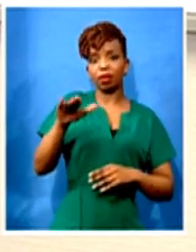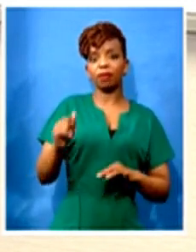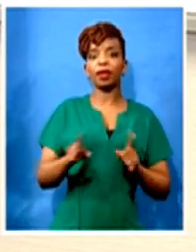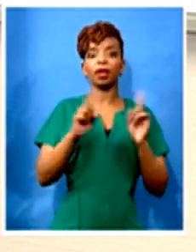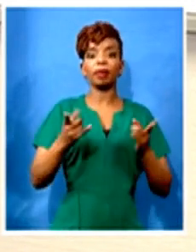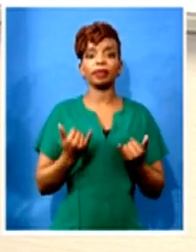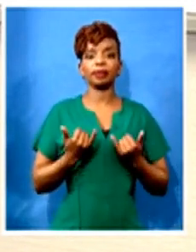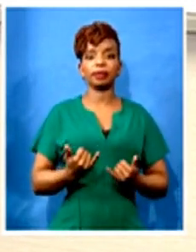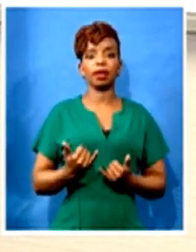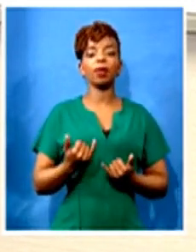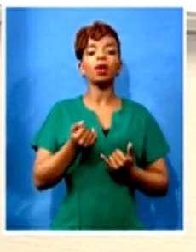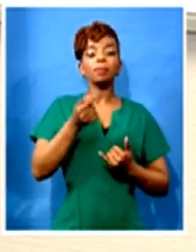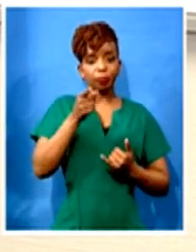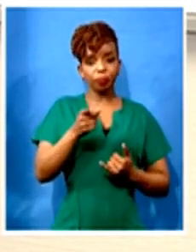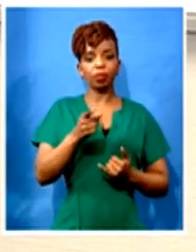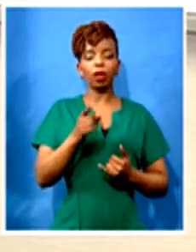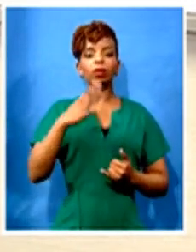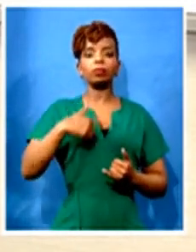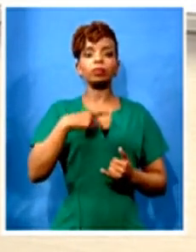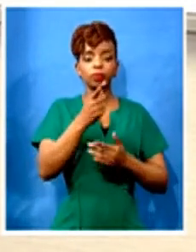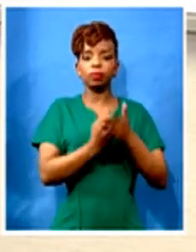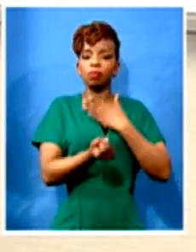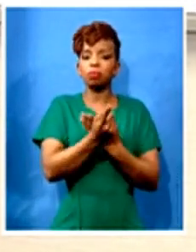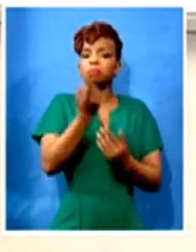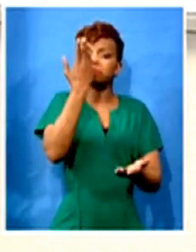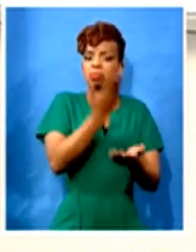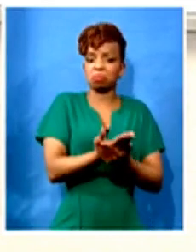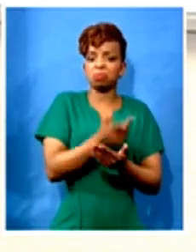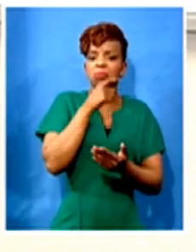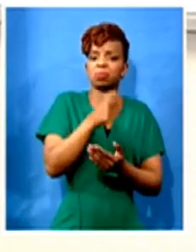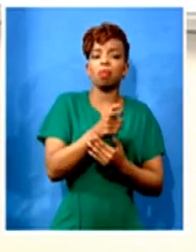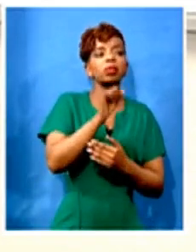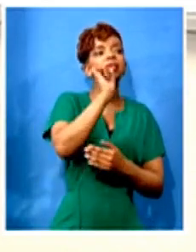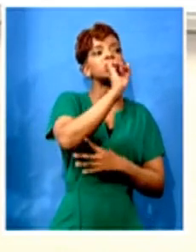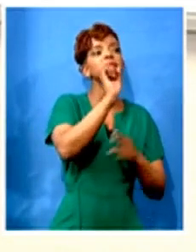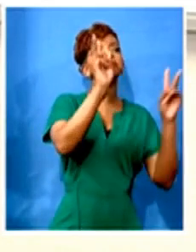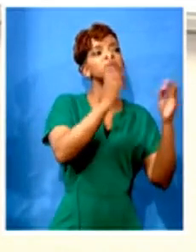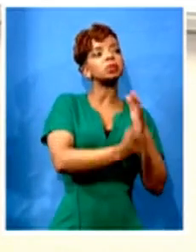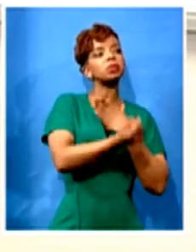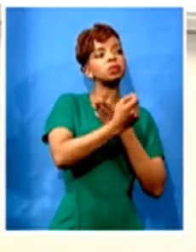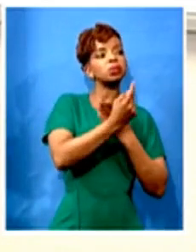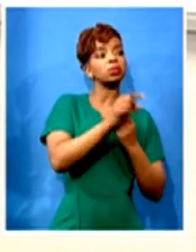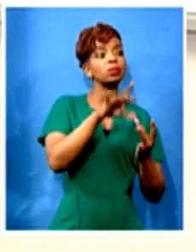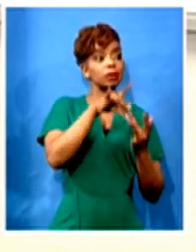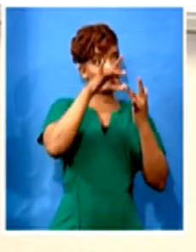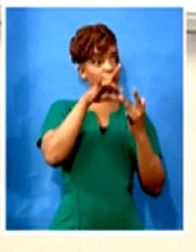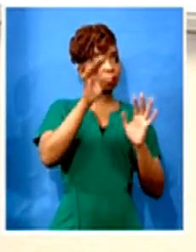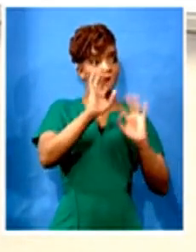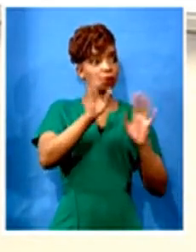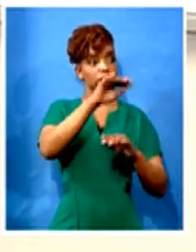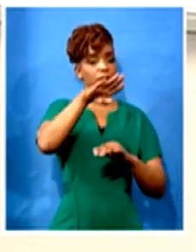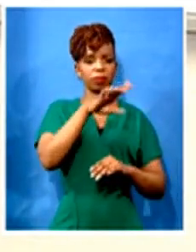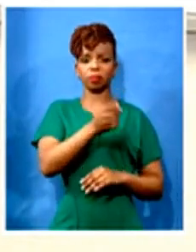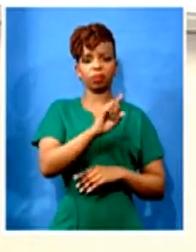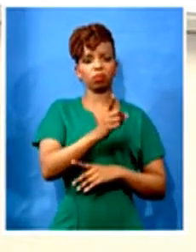can actually speak about issues of other countries, and Zimbabwe is not an exception, as South Africa was never an exception, as ZANU-PF